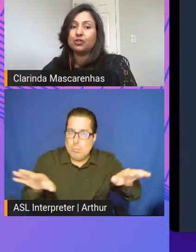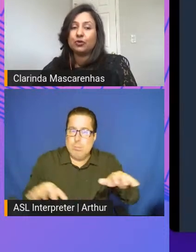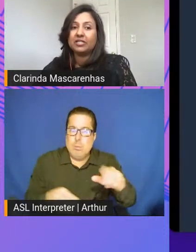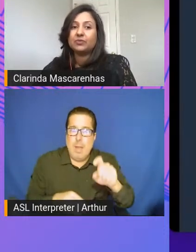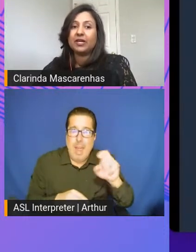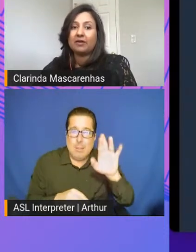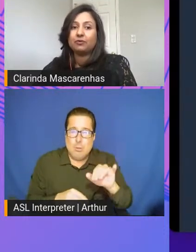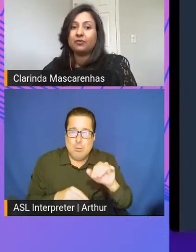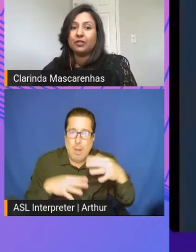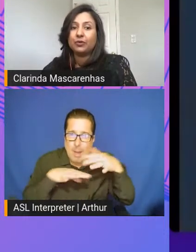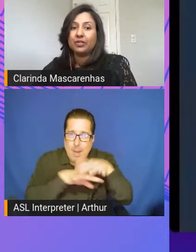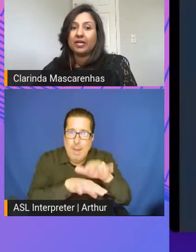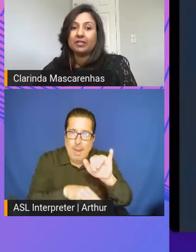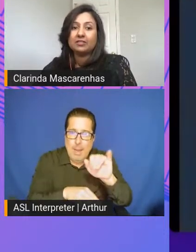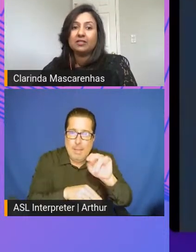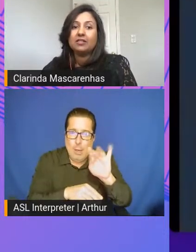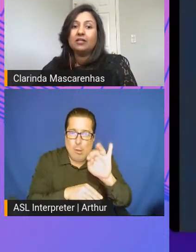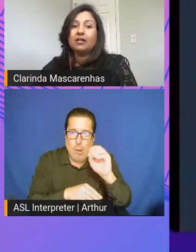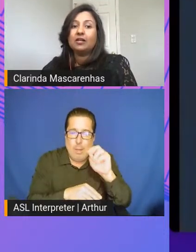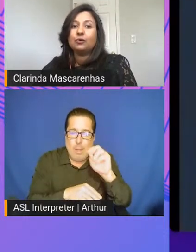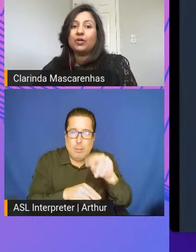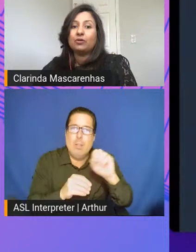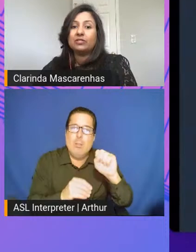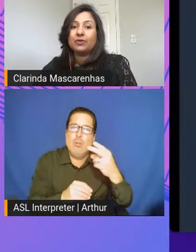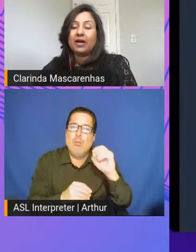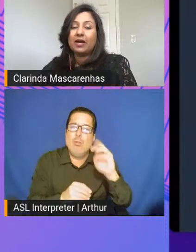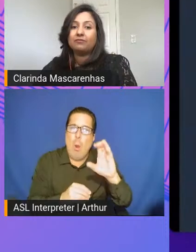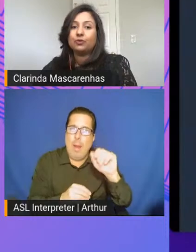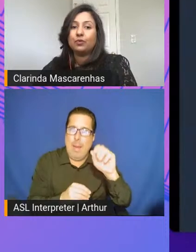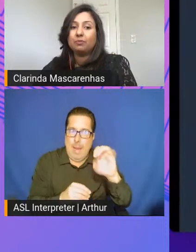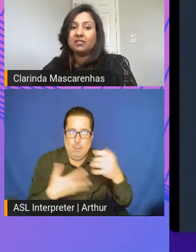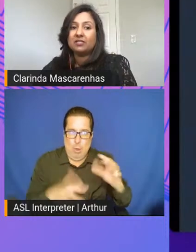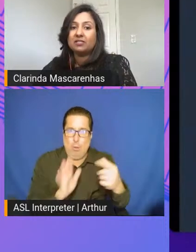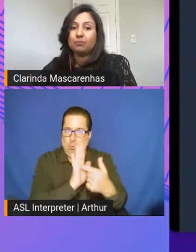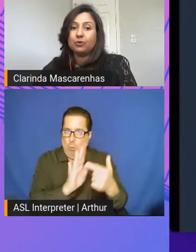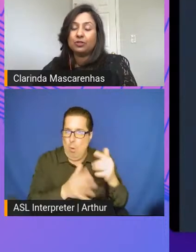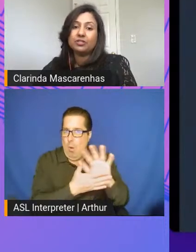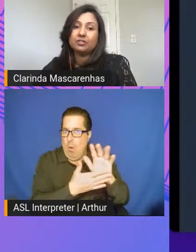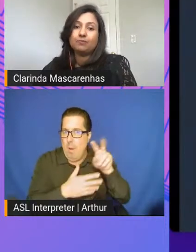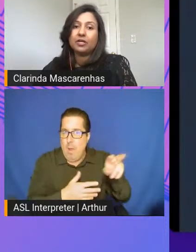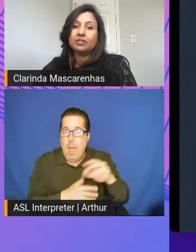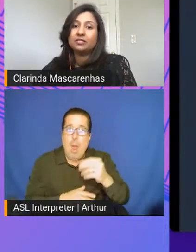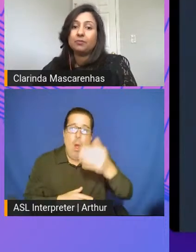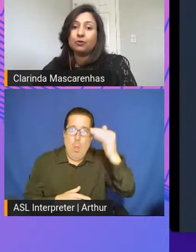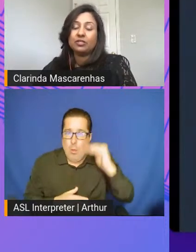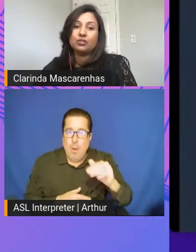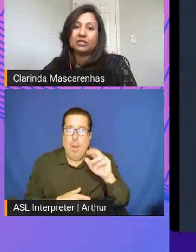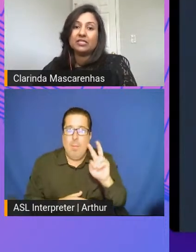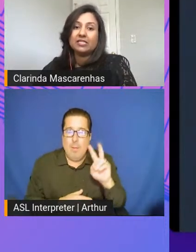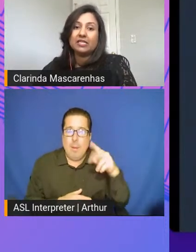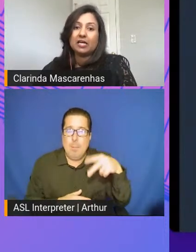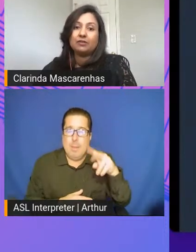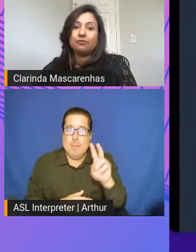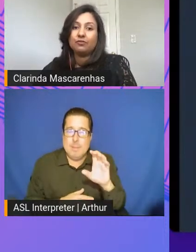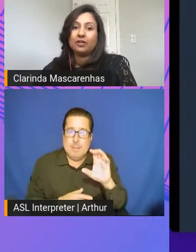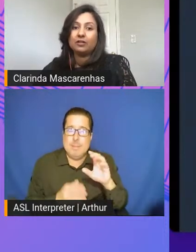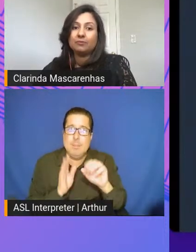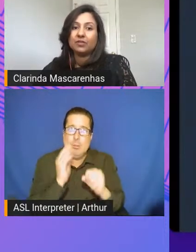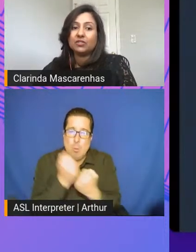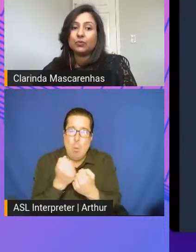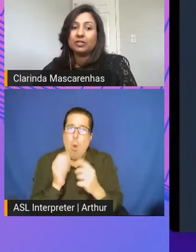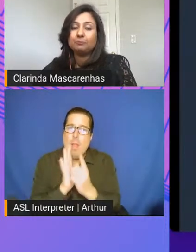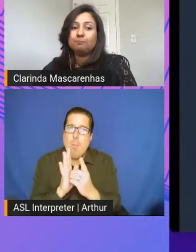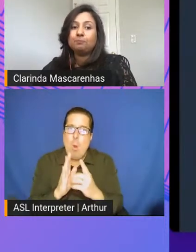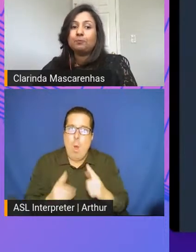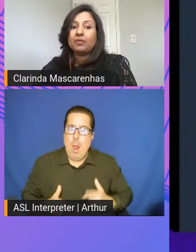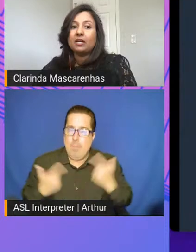Yiming just showcased. We have a video on that. We also have the VPC support demo that you can see live